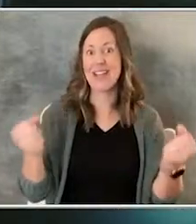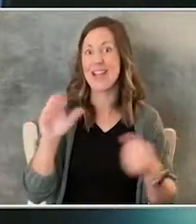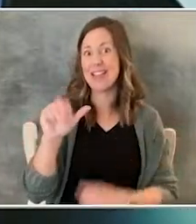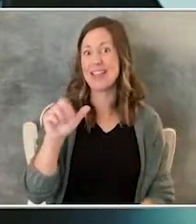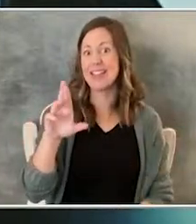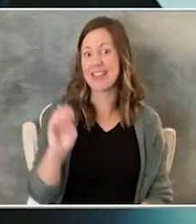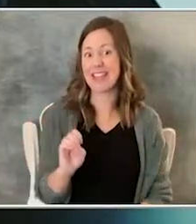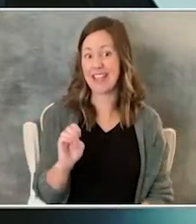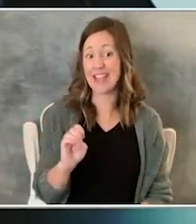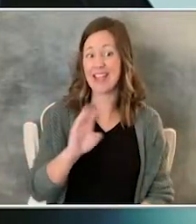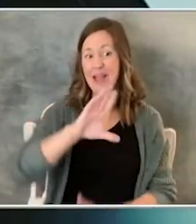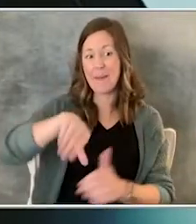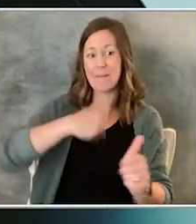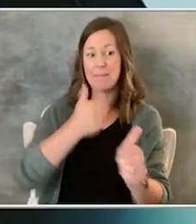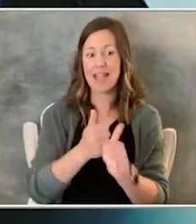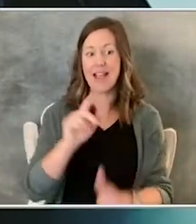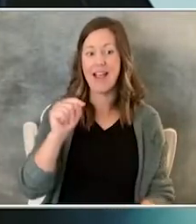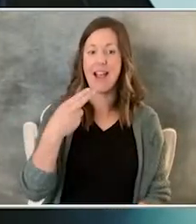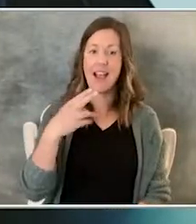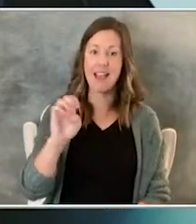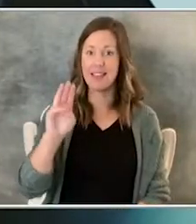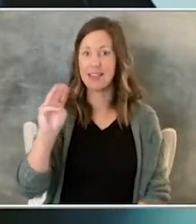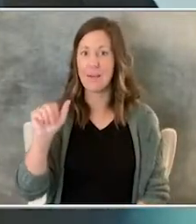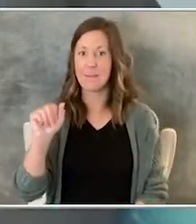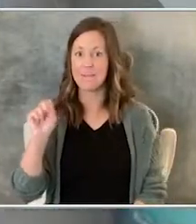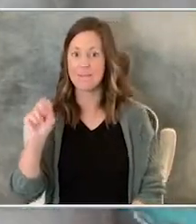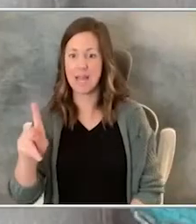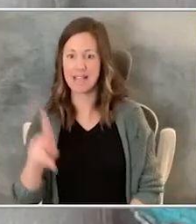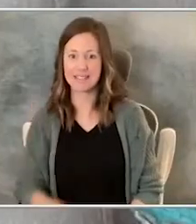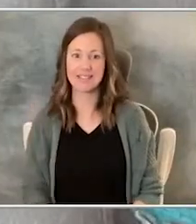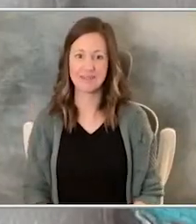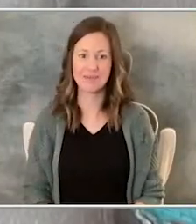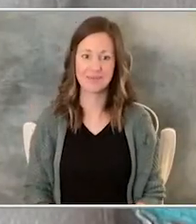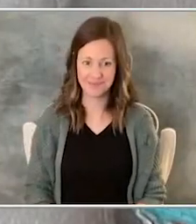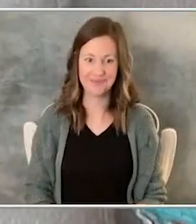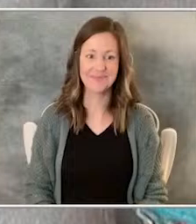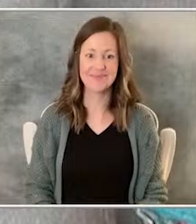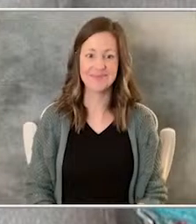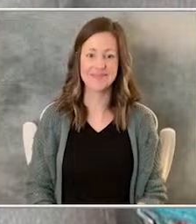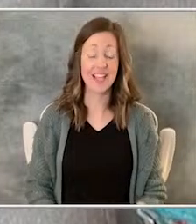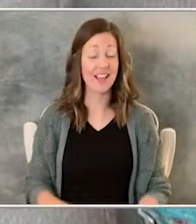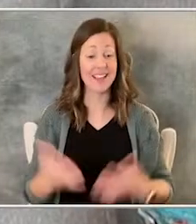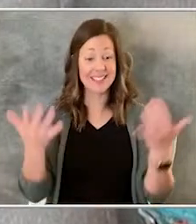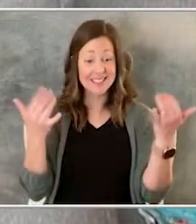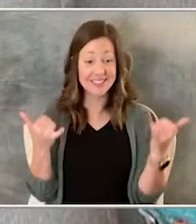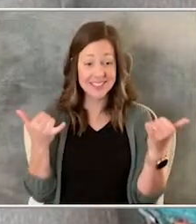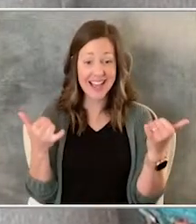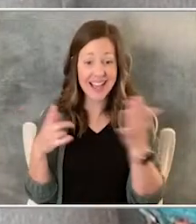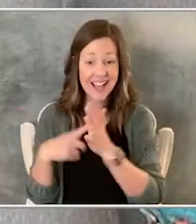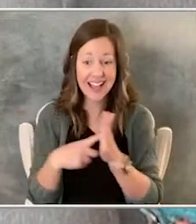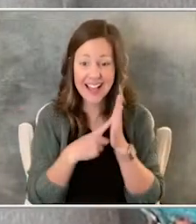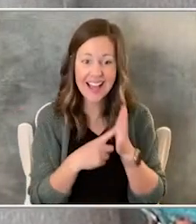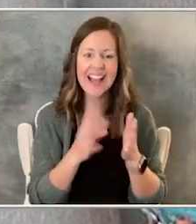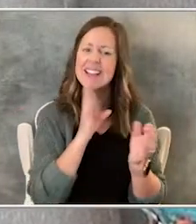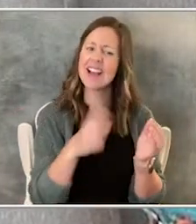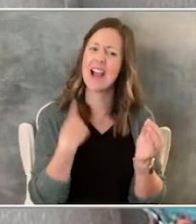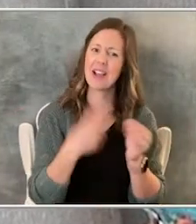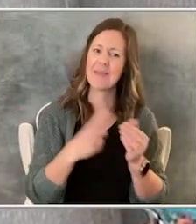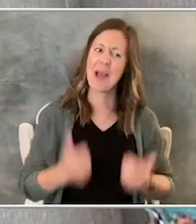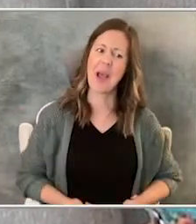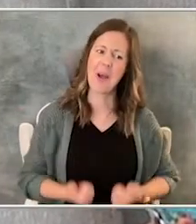you go any further? We didn't go any further. Okay, good. We just want to hear that you stopped right there. Thank you so much. Huge thank you for sharing your family with